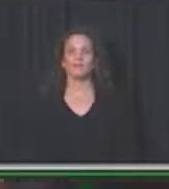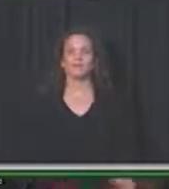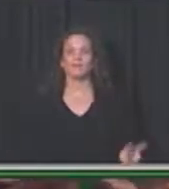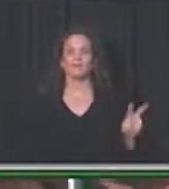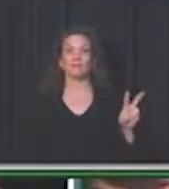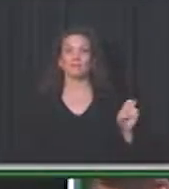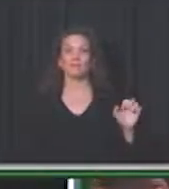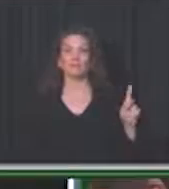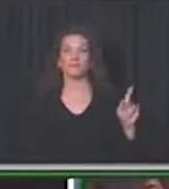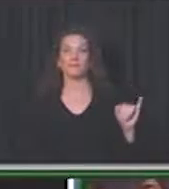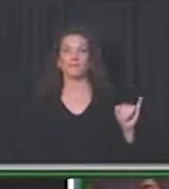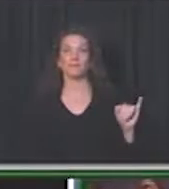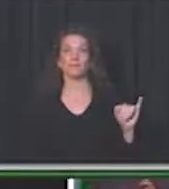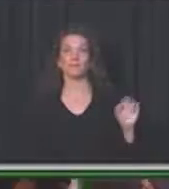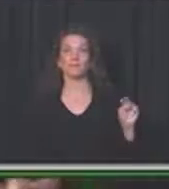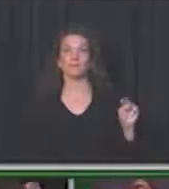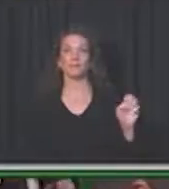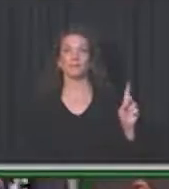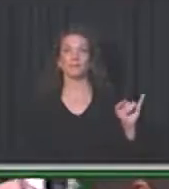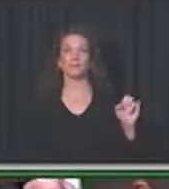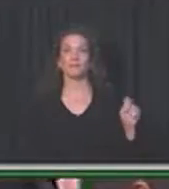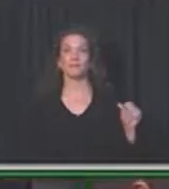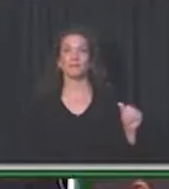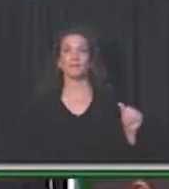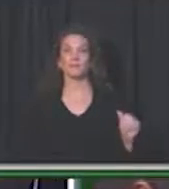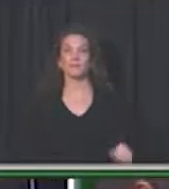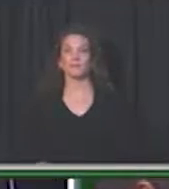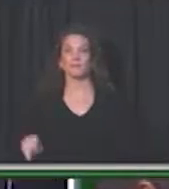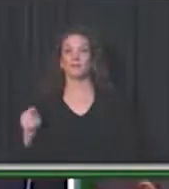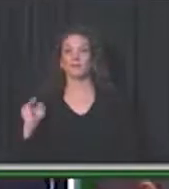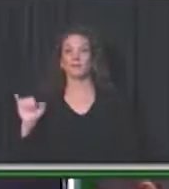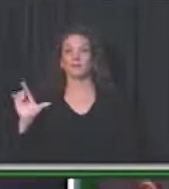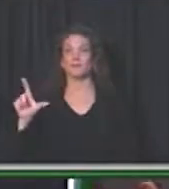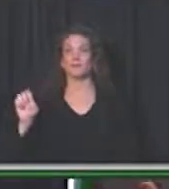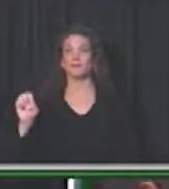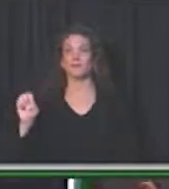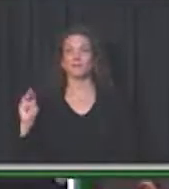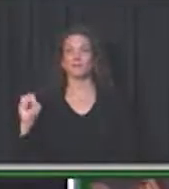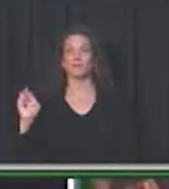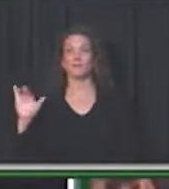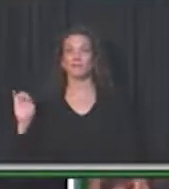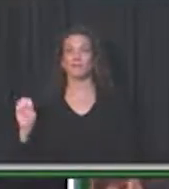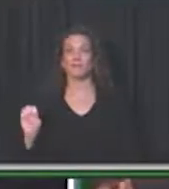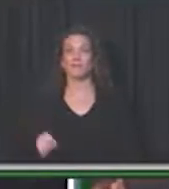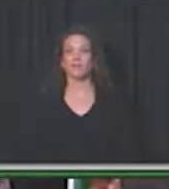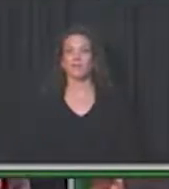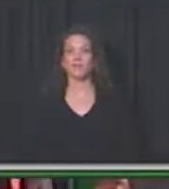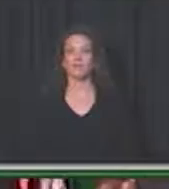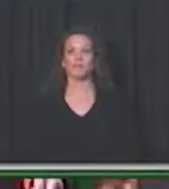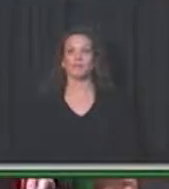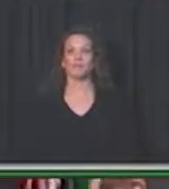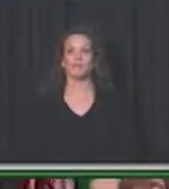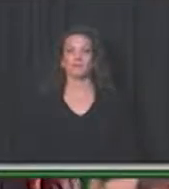Vicky Stephanie Medina. Nicole Marie Lavelle.